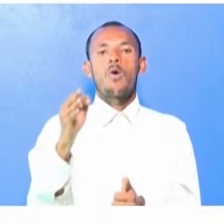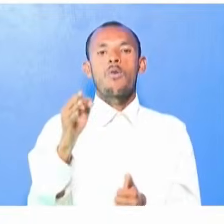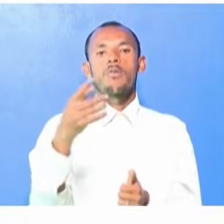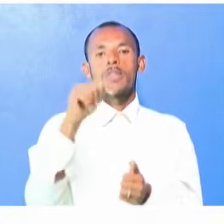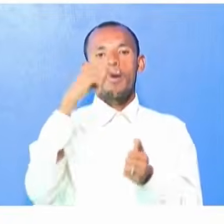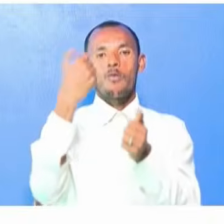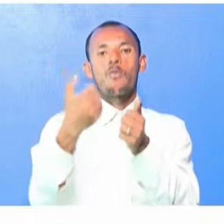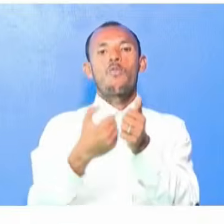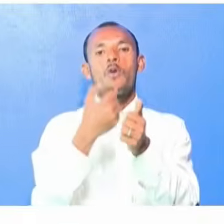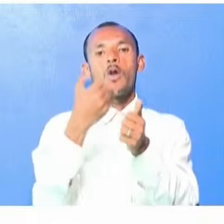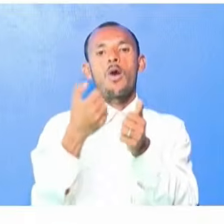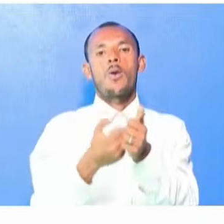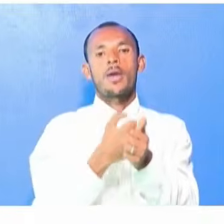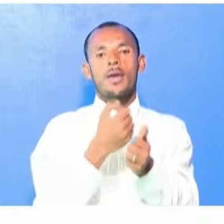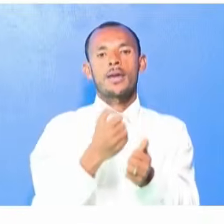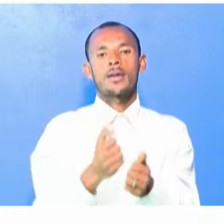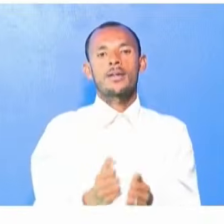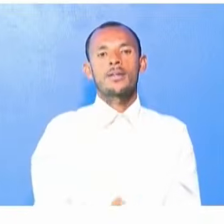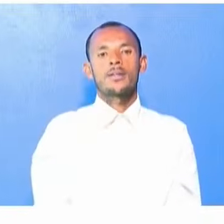the following